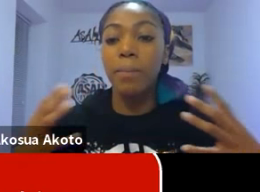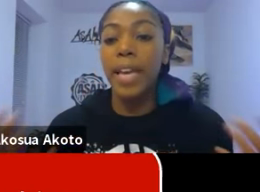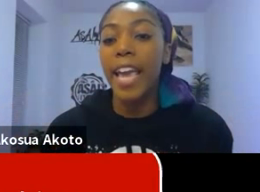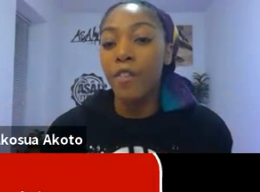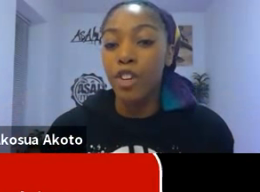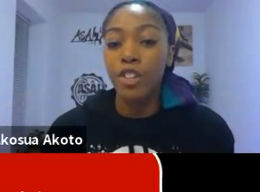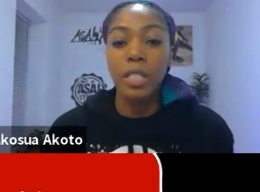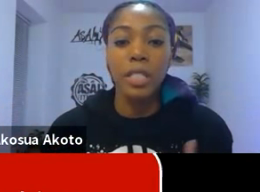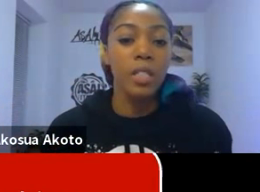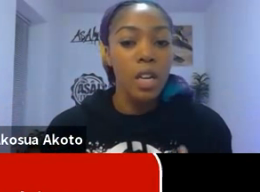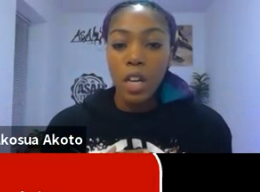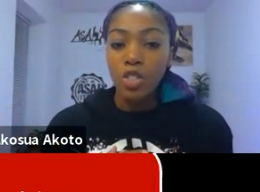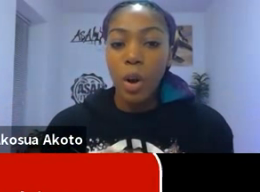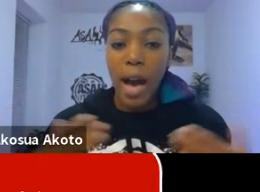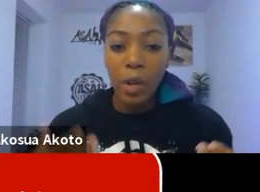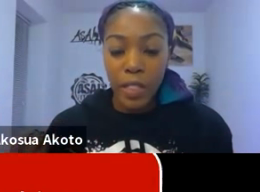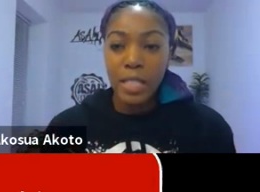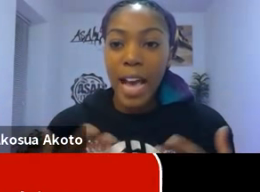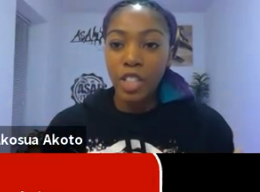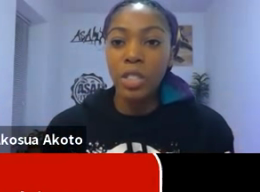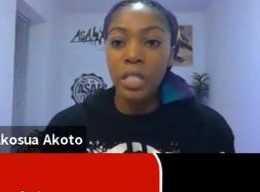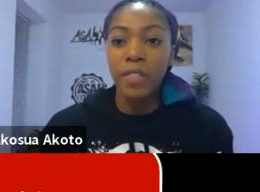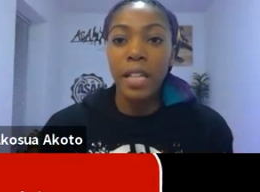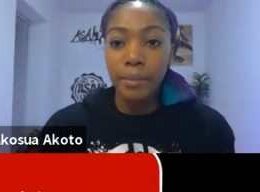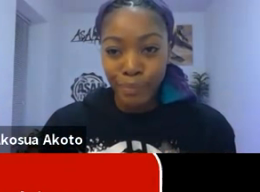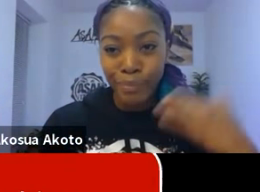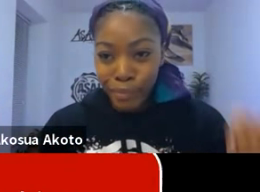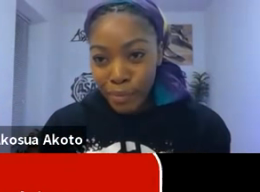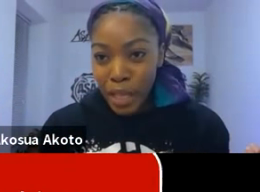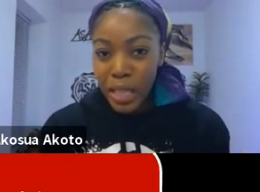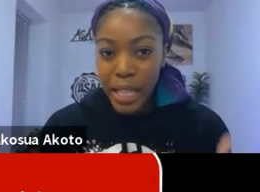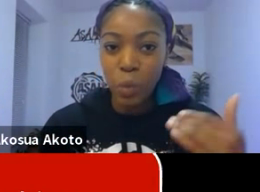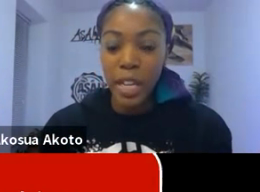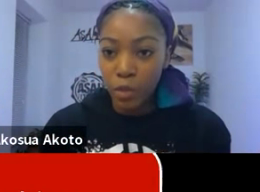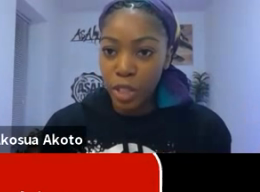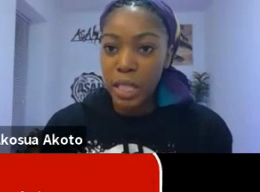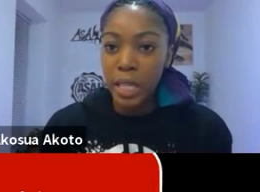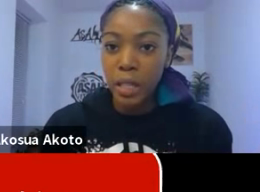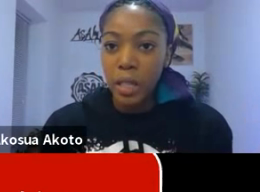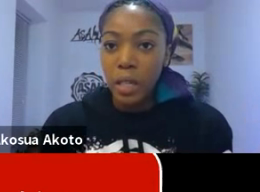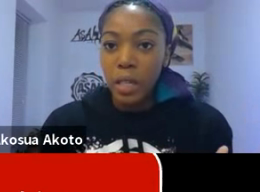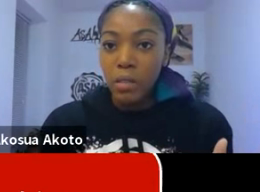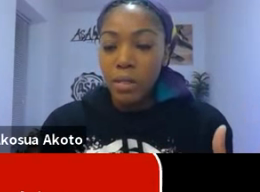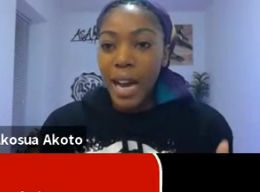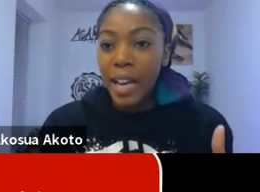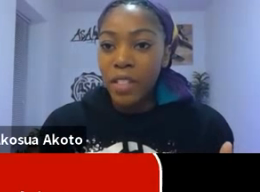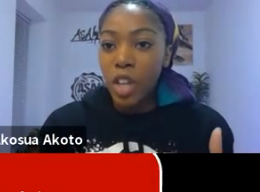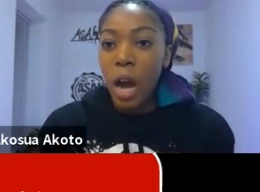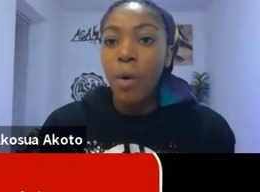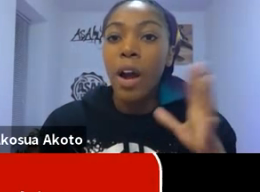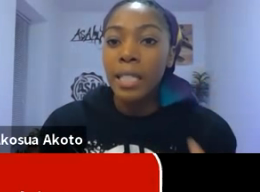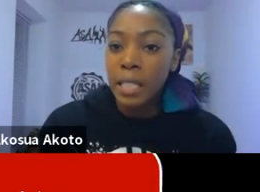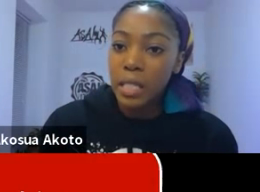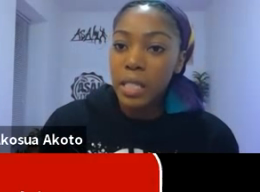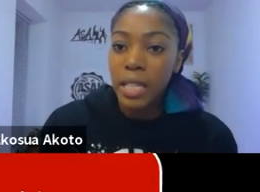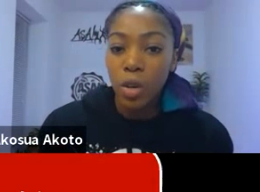just behaviors and, you know, how things actually develop, then we can really dive into